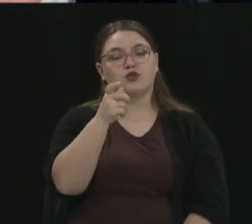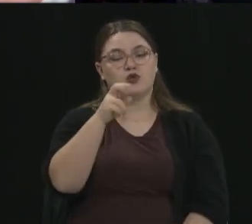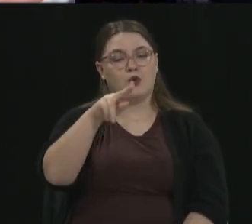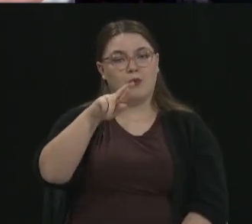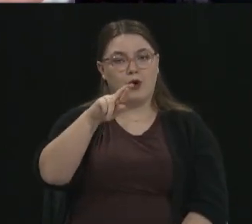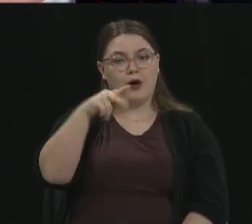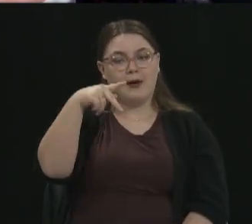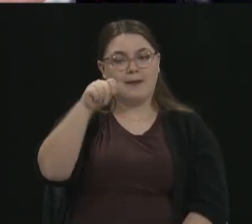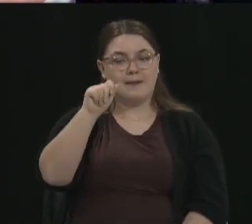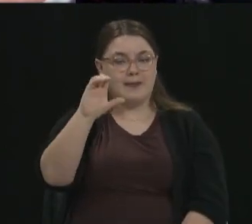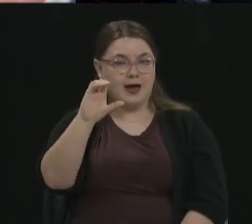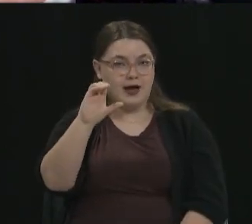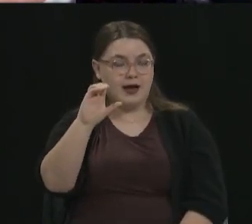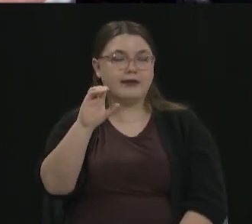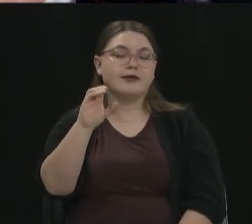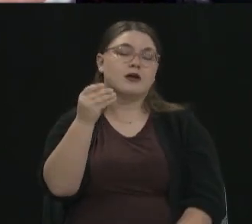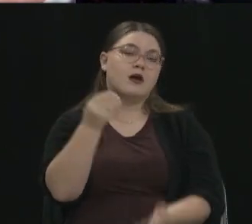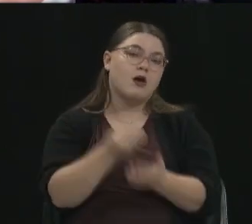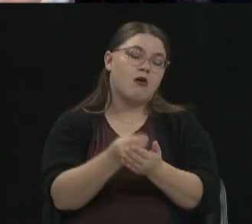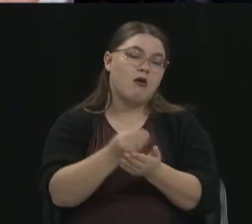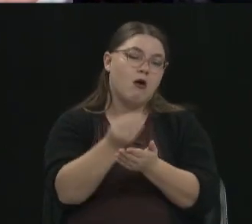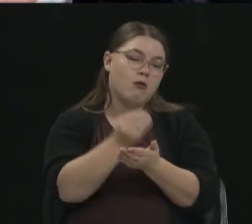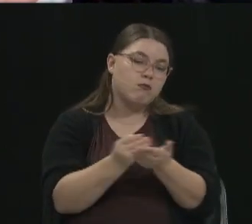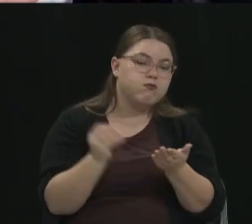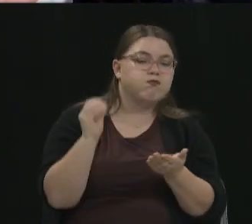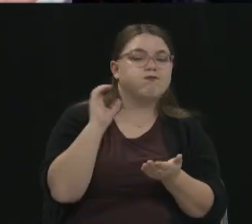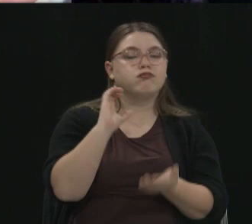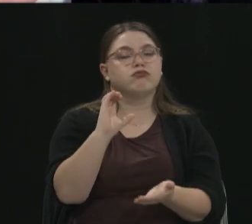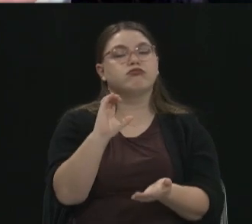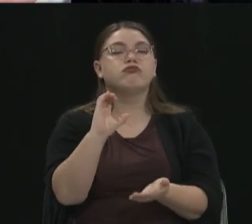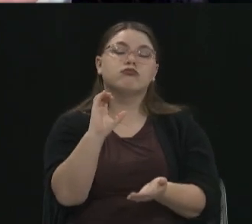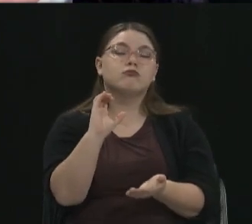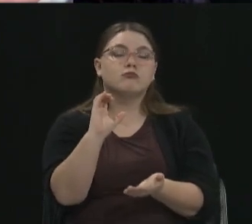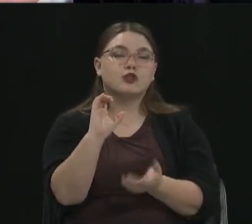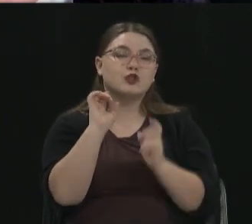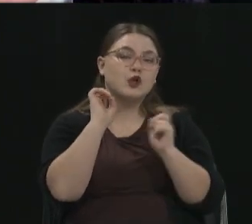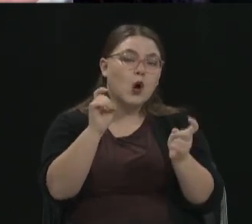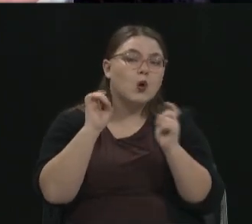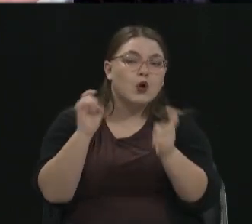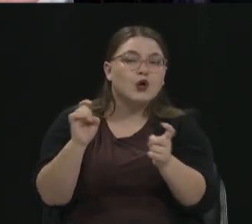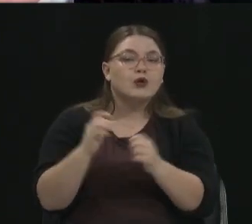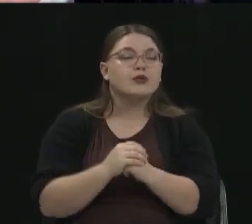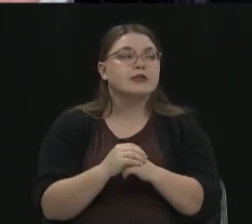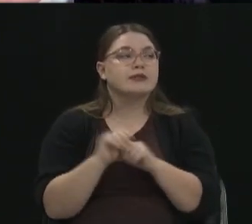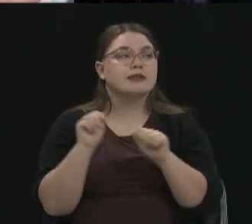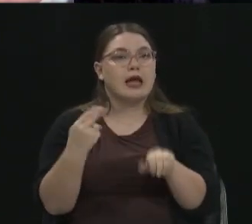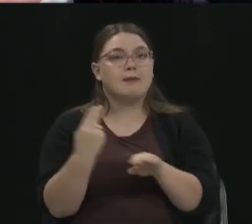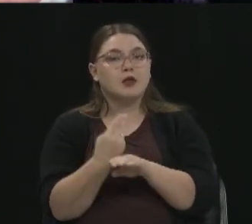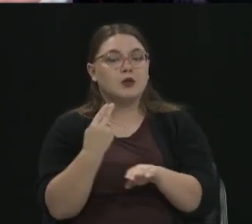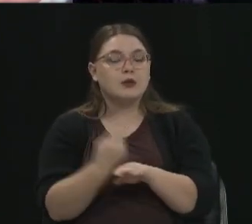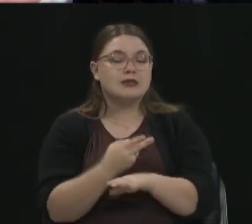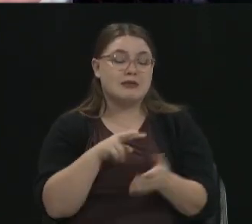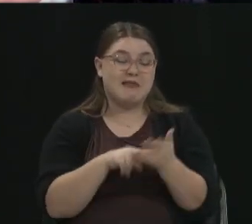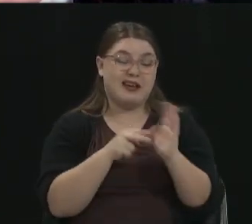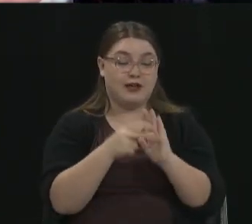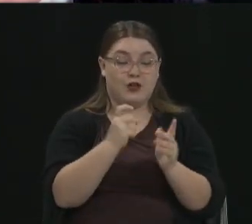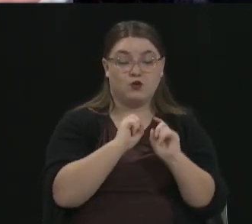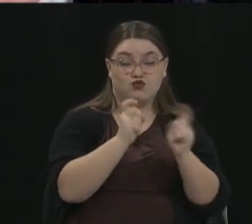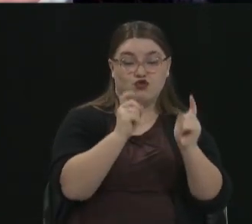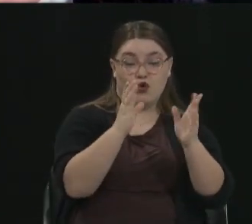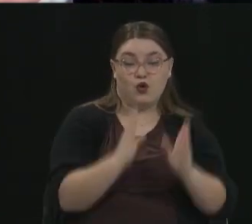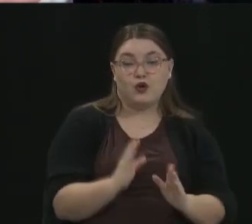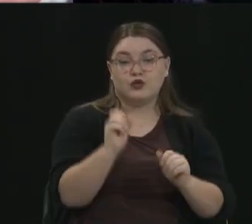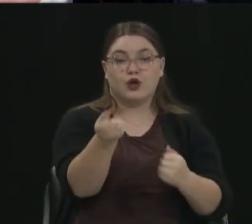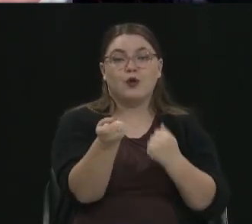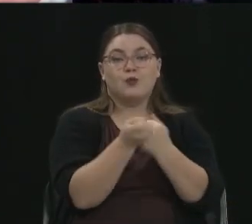And obviously then wealthy donors can direct money to those super PACs, promoting their cause or maybe attacking things